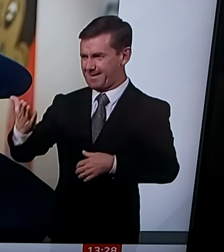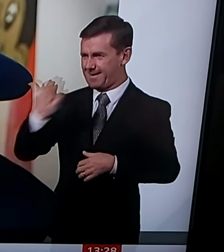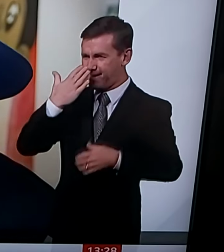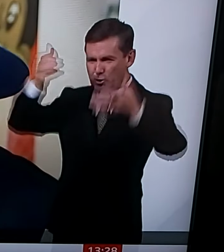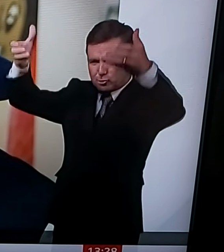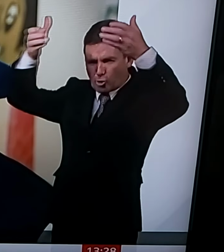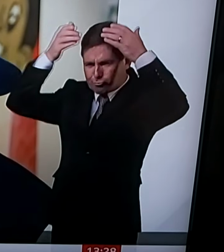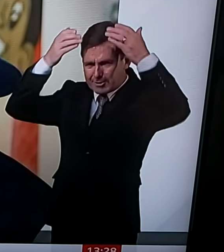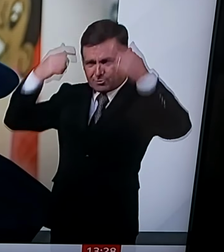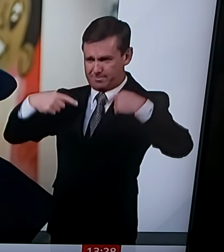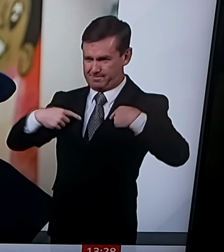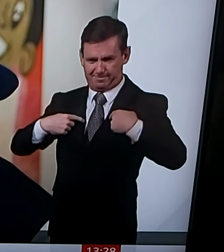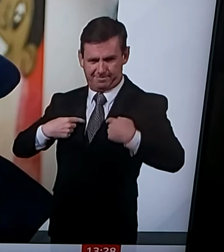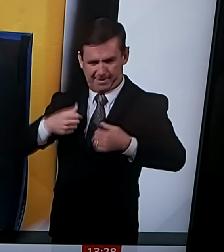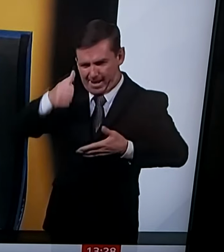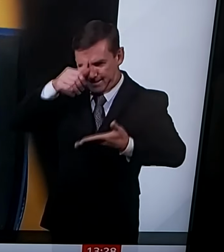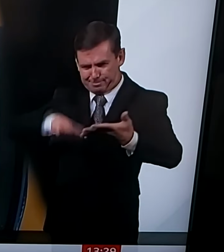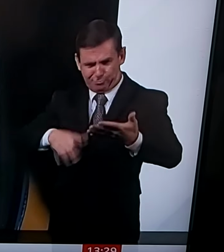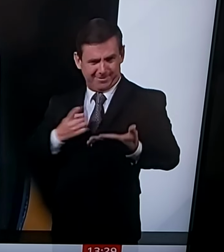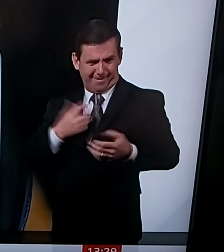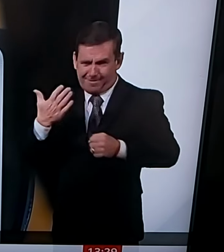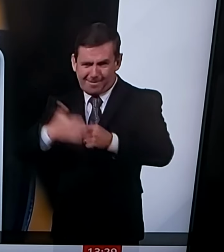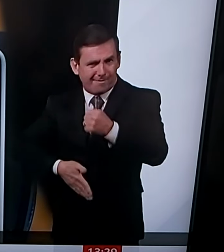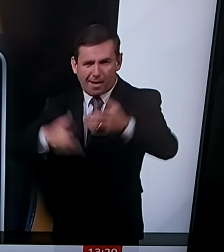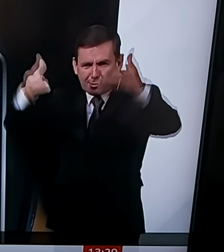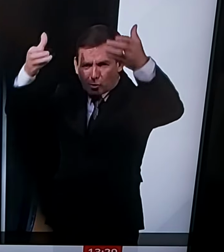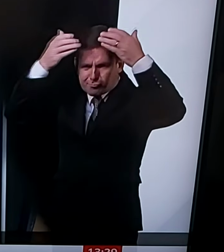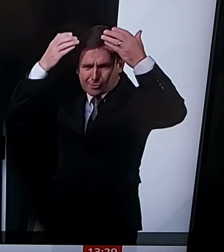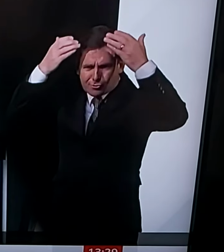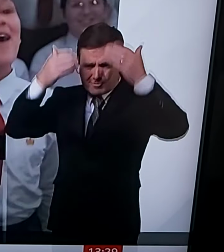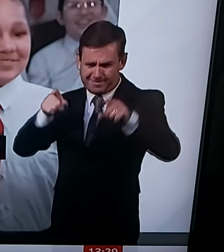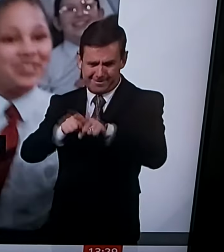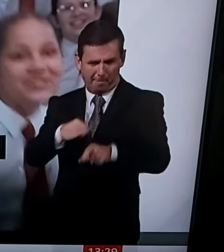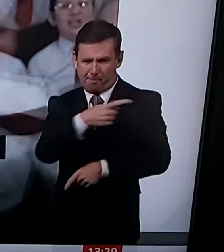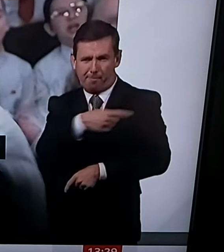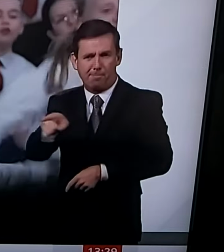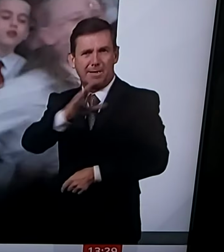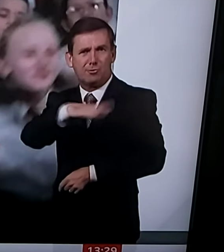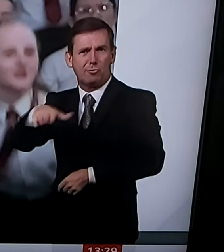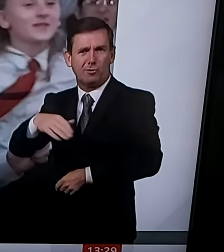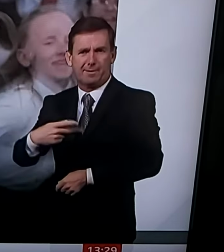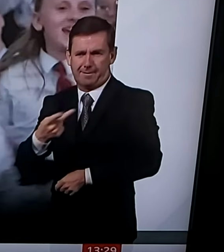experienced the coronation. I've never experienced the coronation, so I'm equally as excited as they are.